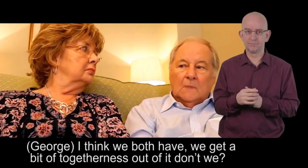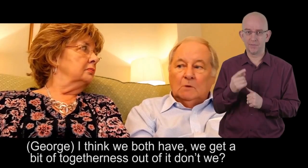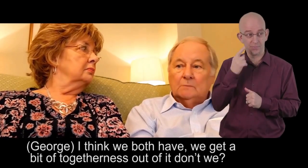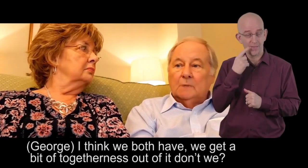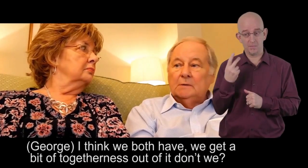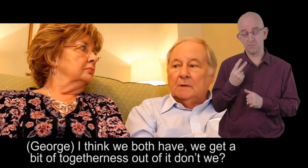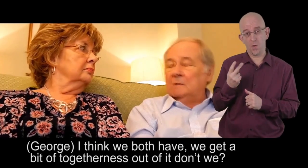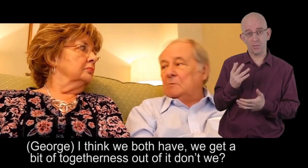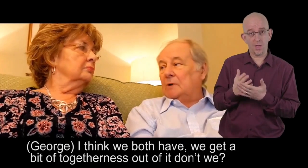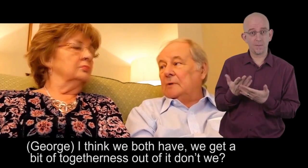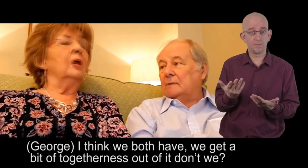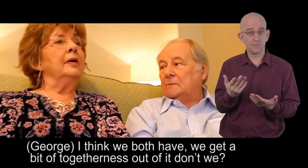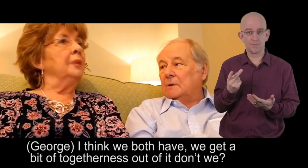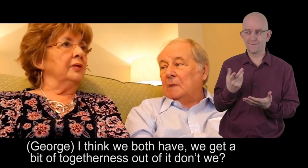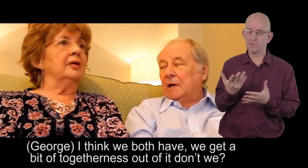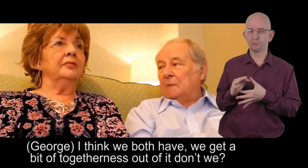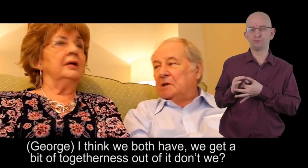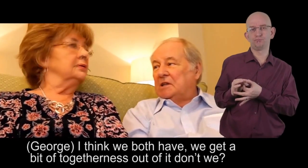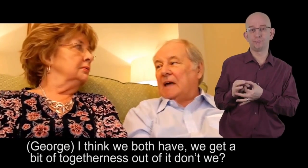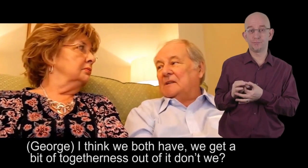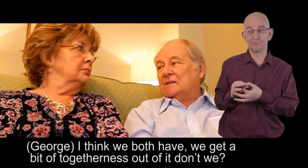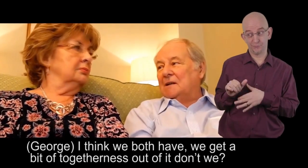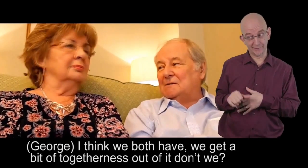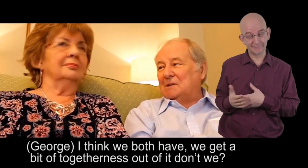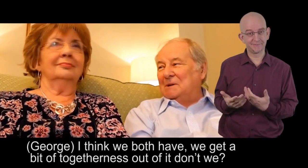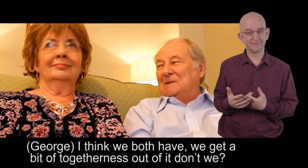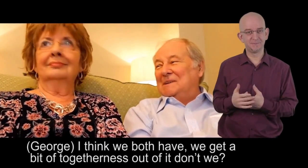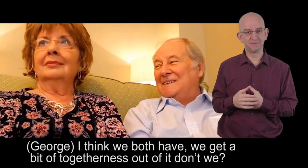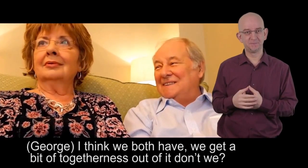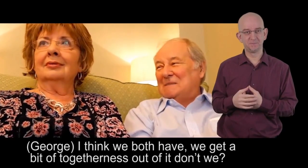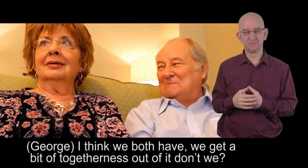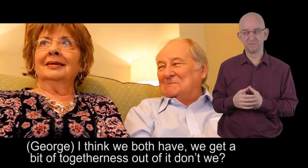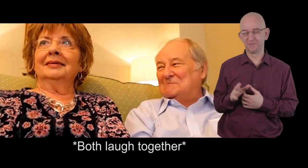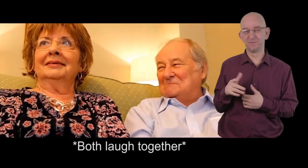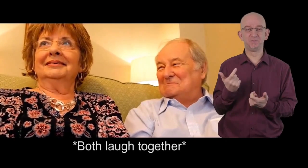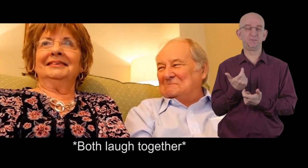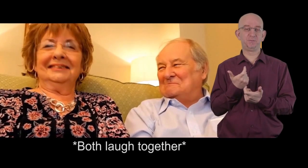a lot well I think we both well we have both have a bit of togetherness out of it well